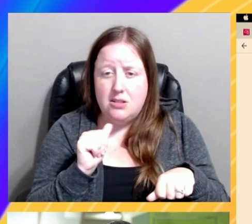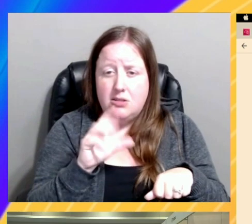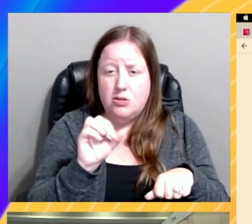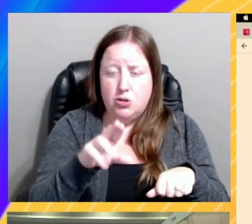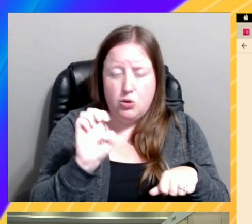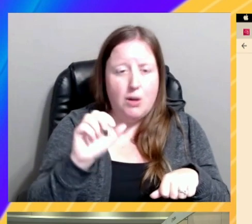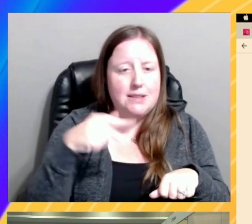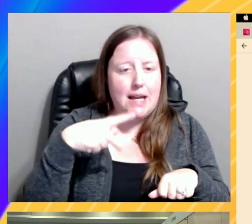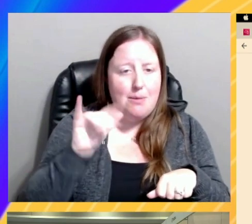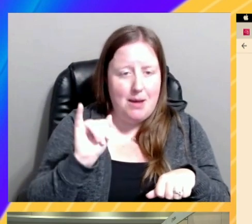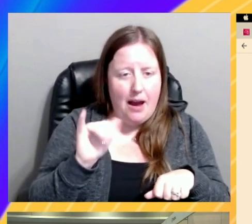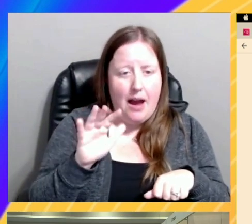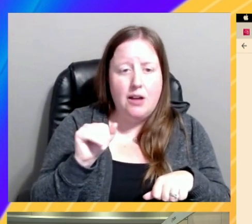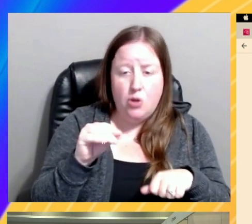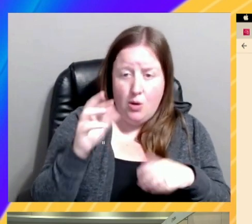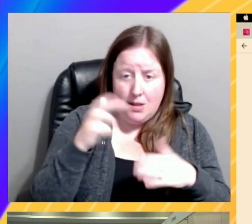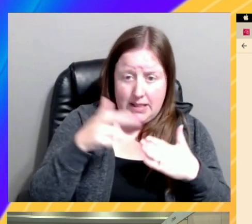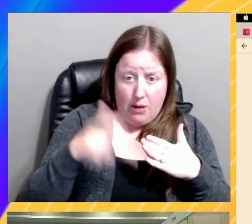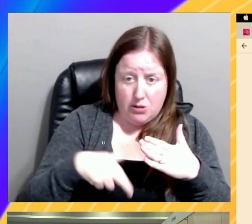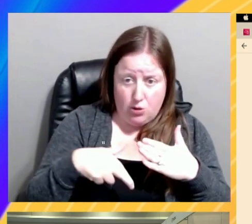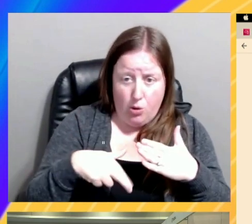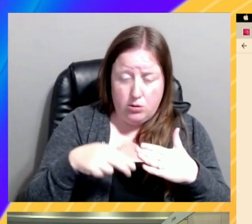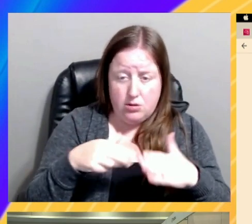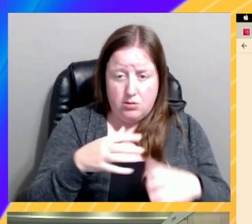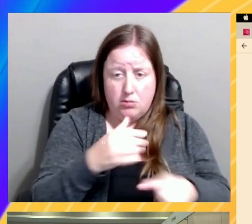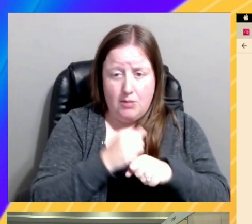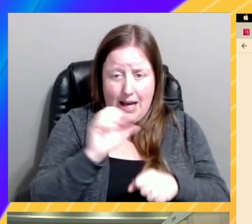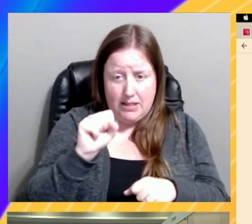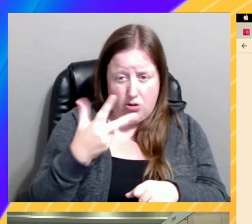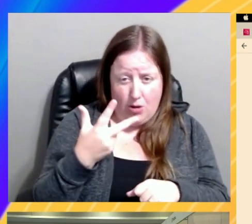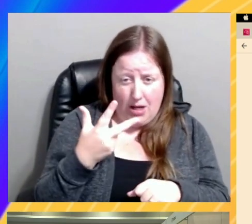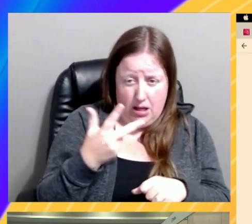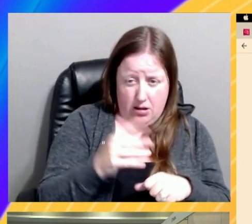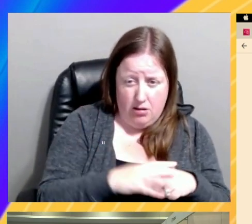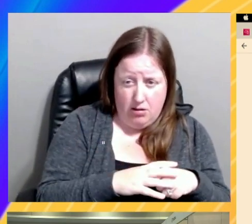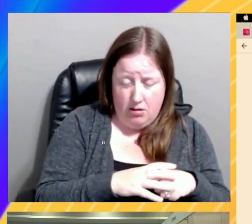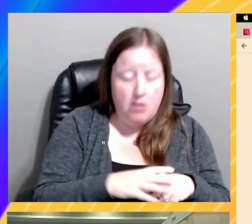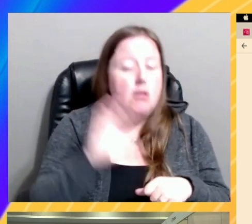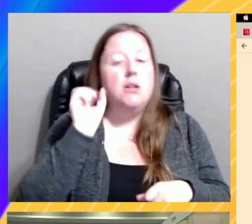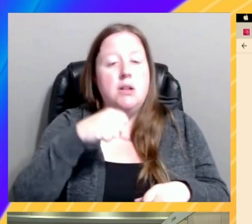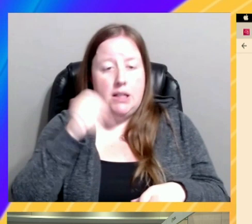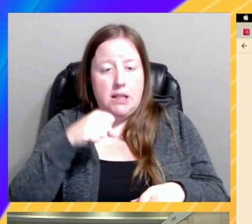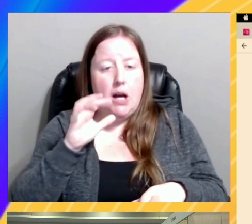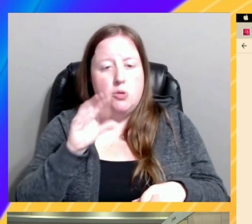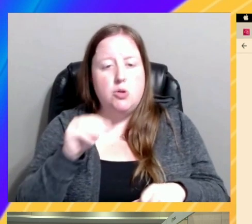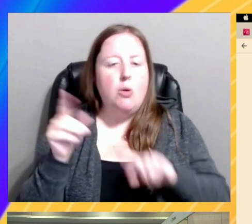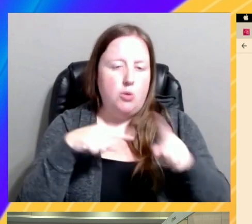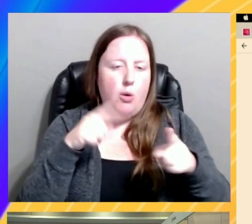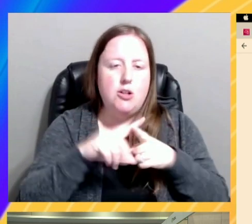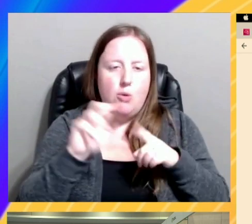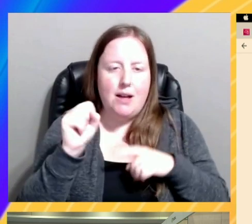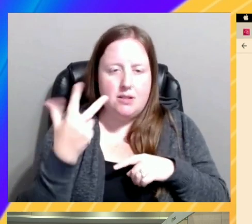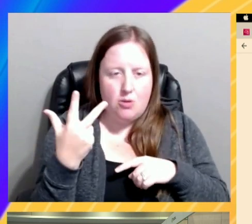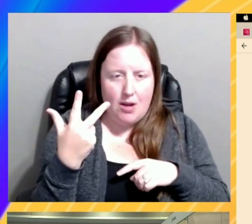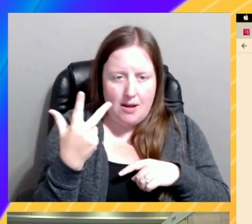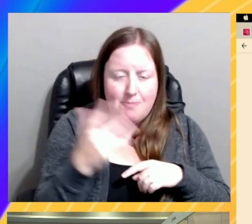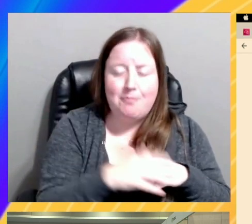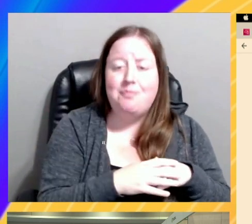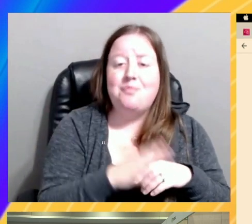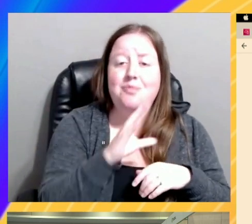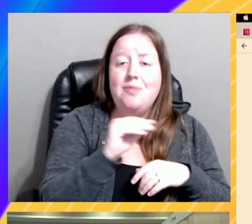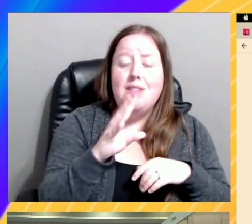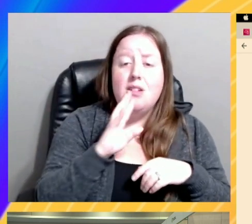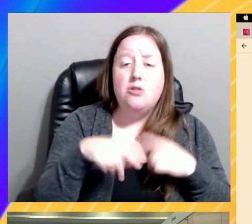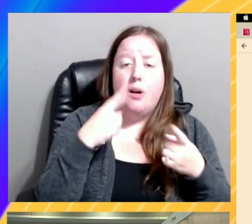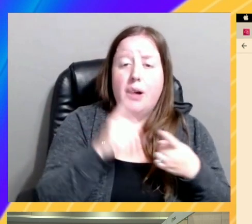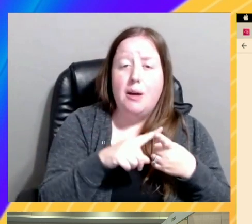that results going to S3 or what's going to S3 there? Yeah, it is going to S3. And talking about the